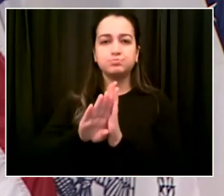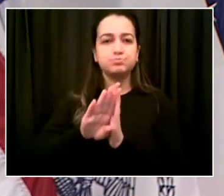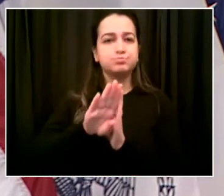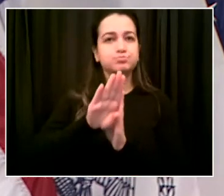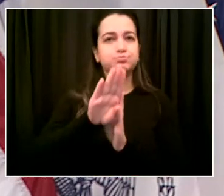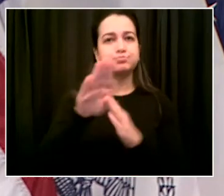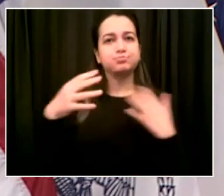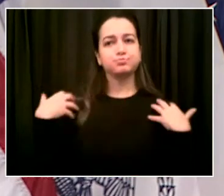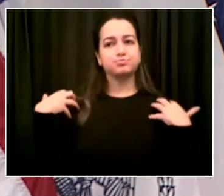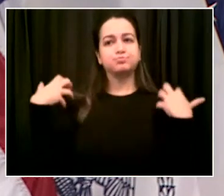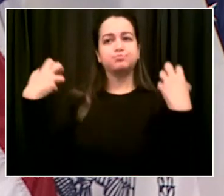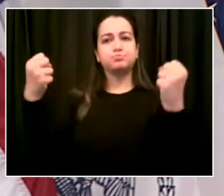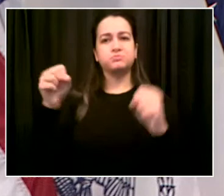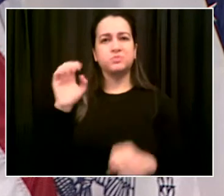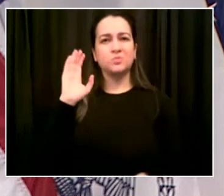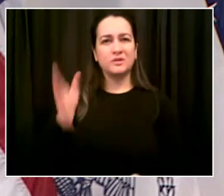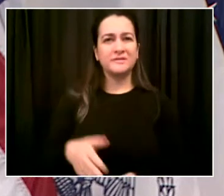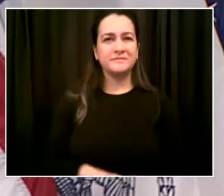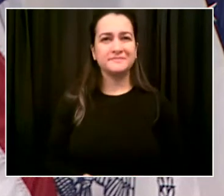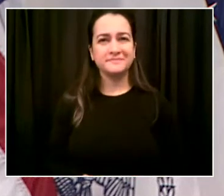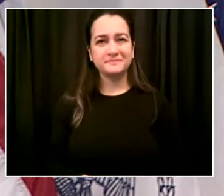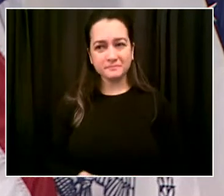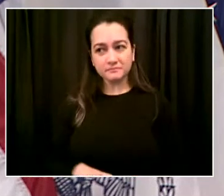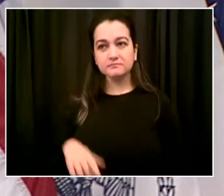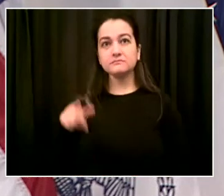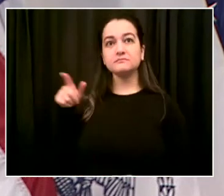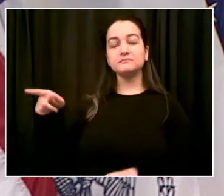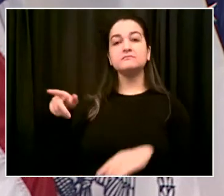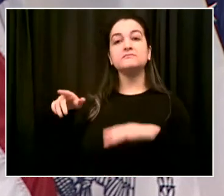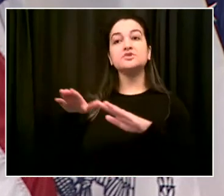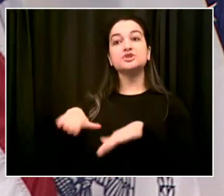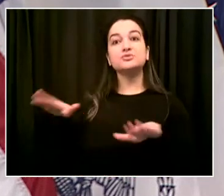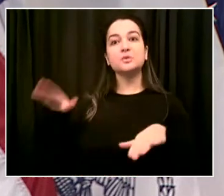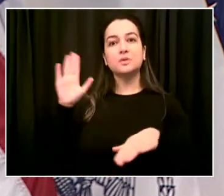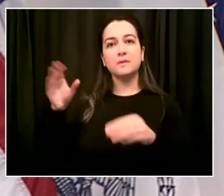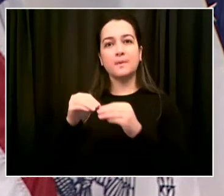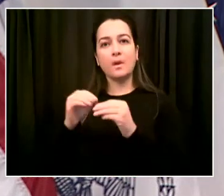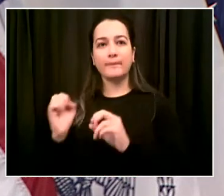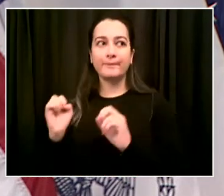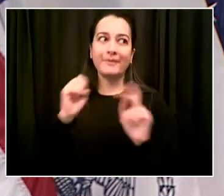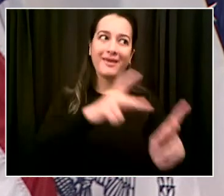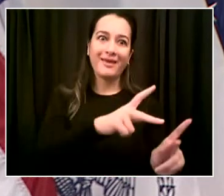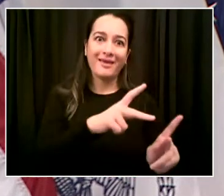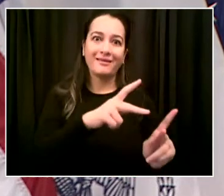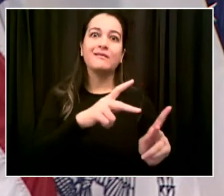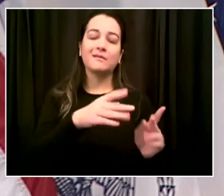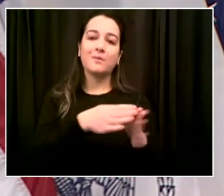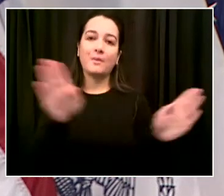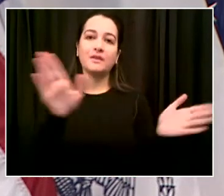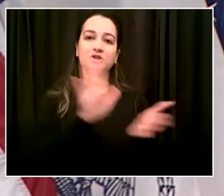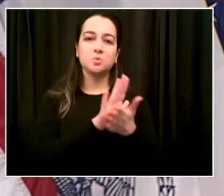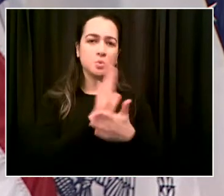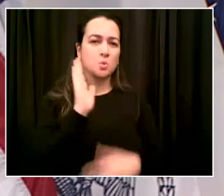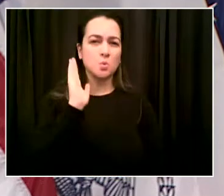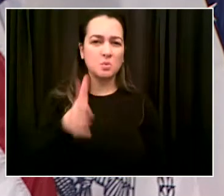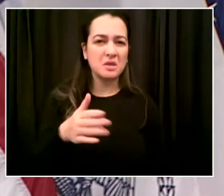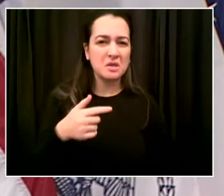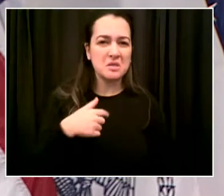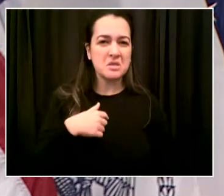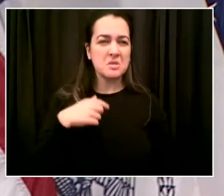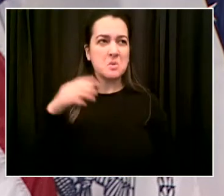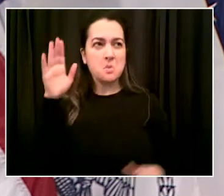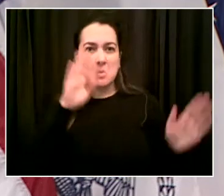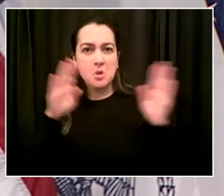have been doing really well. We just announced a few weeks ago, graduation rate up once again. We're well on our way to meeting